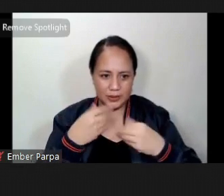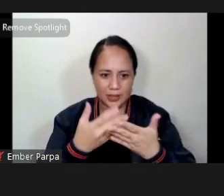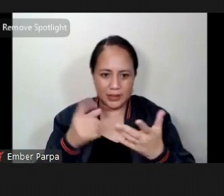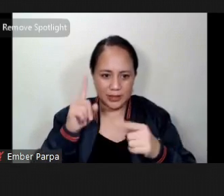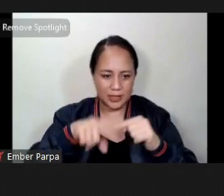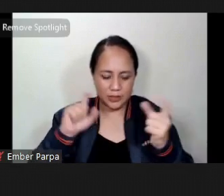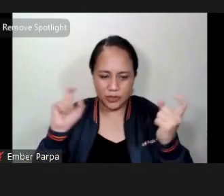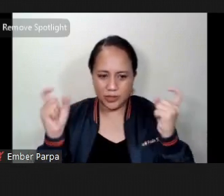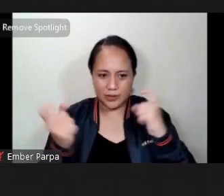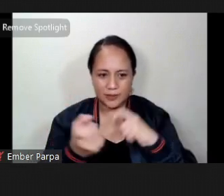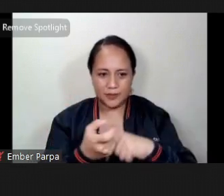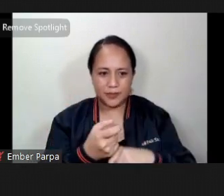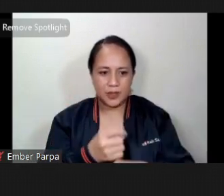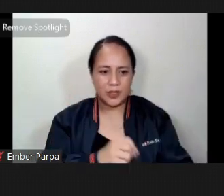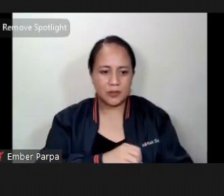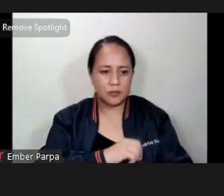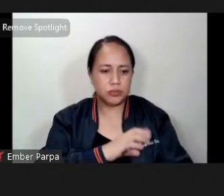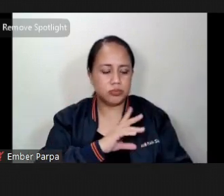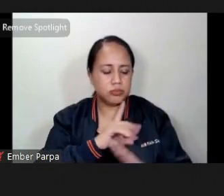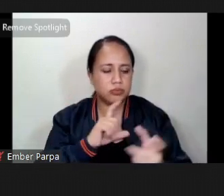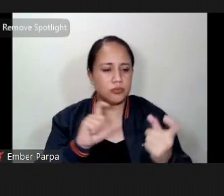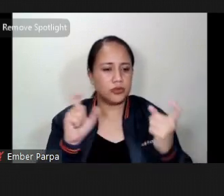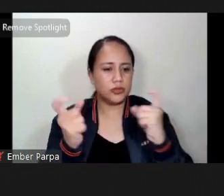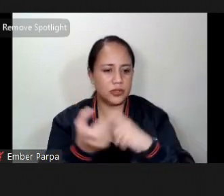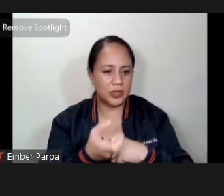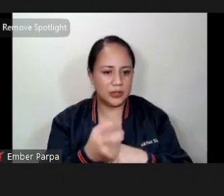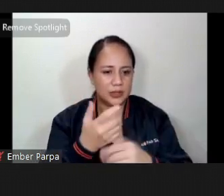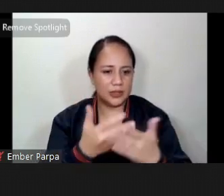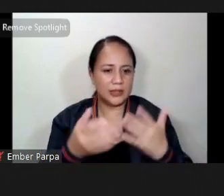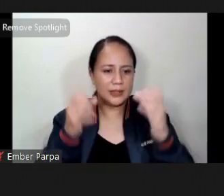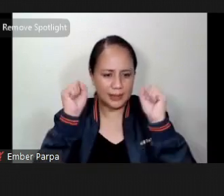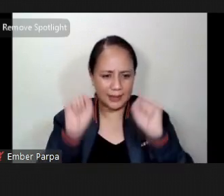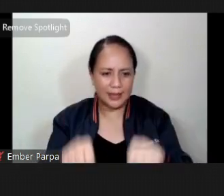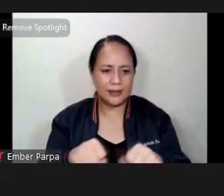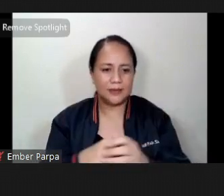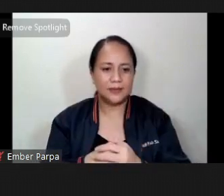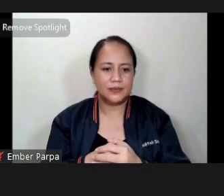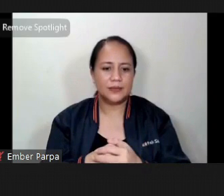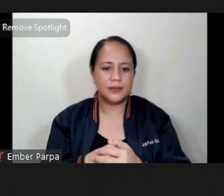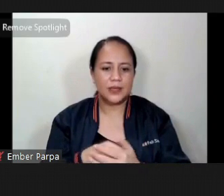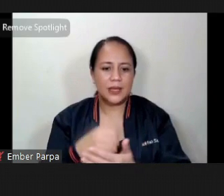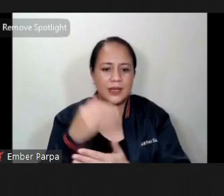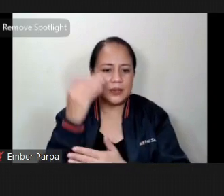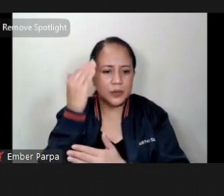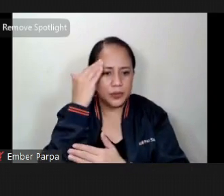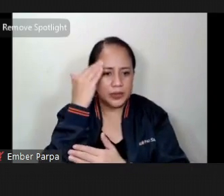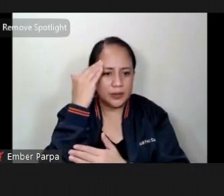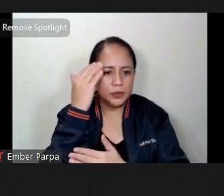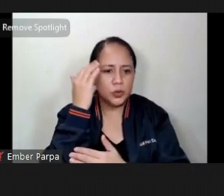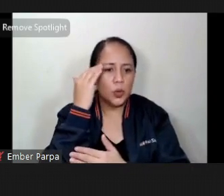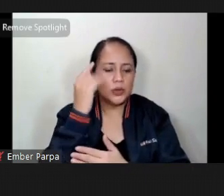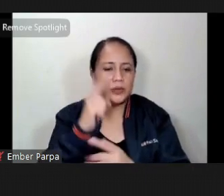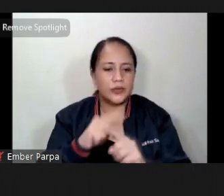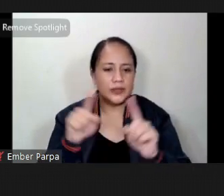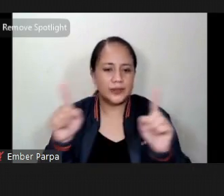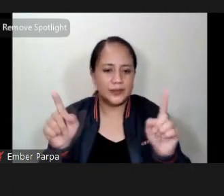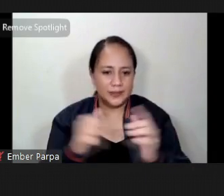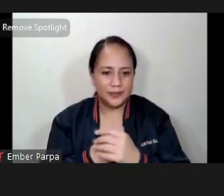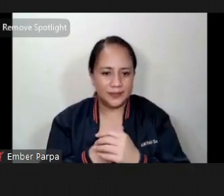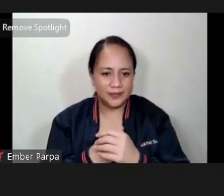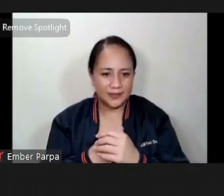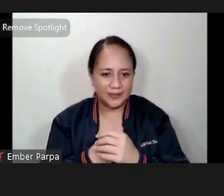cannot change, courage to change the things that I can, and wisdom to know the